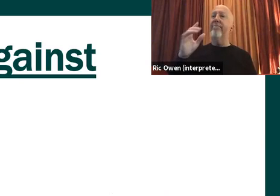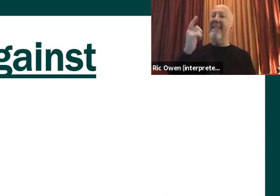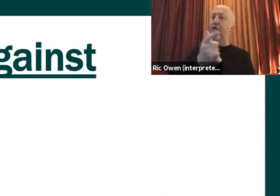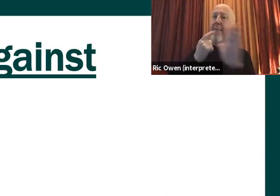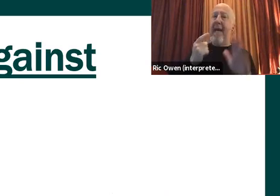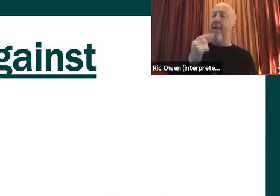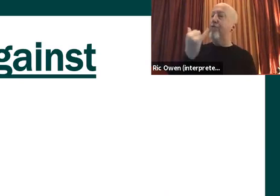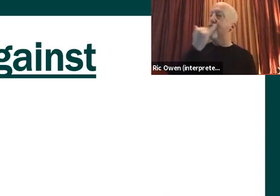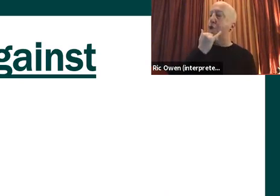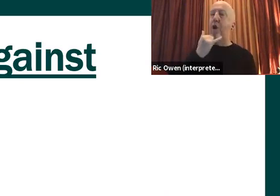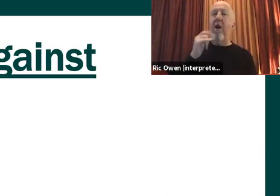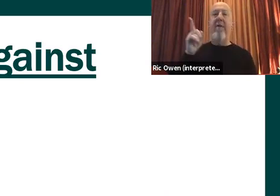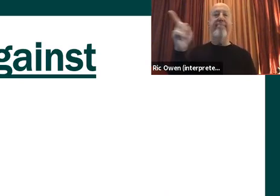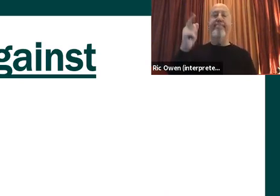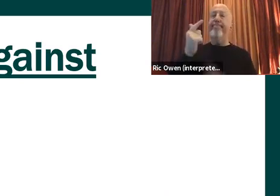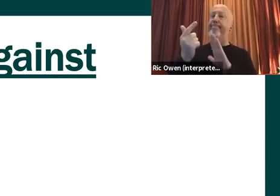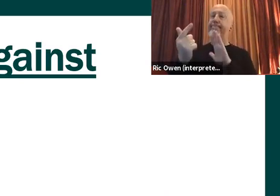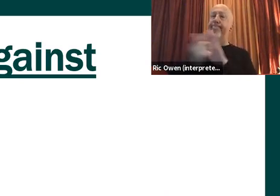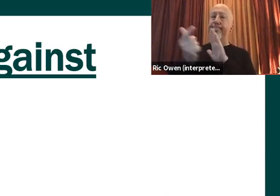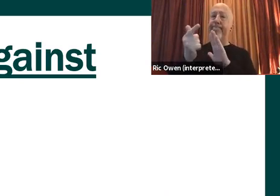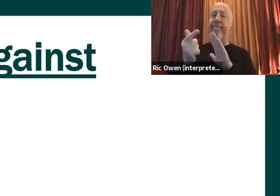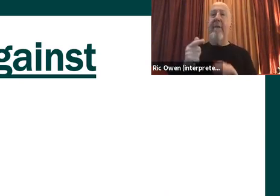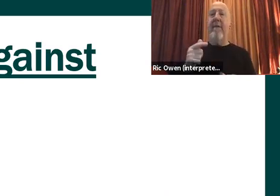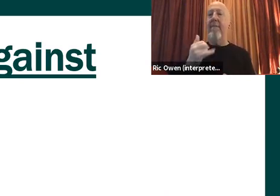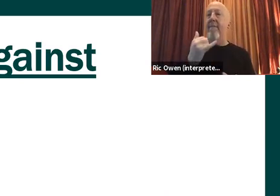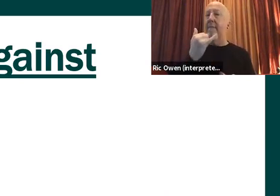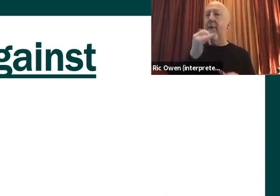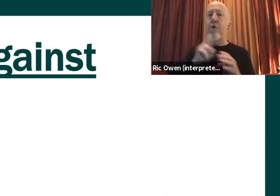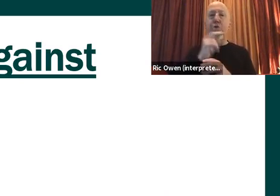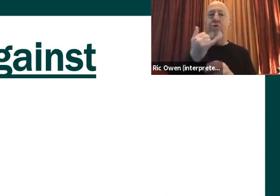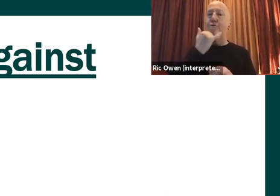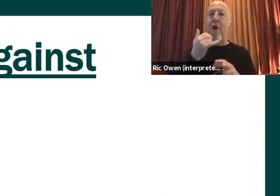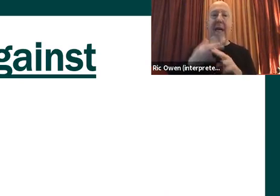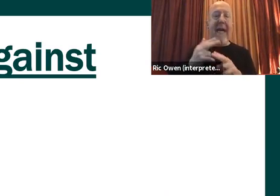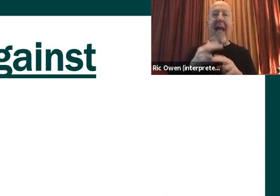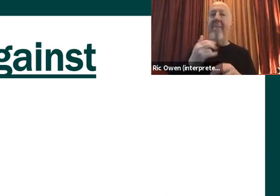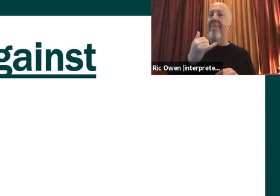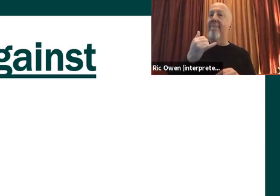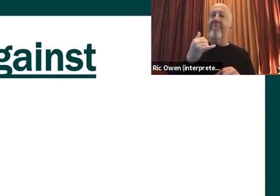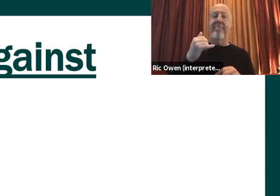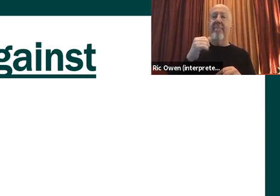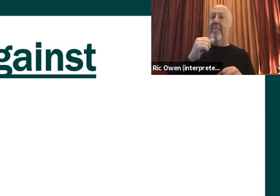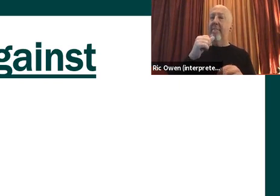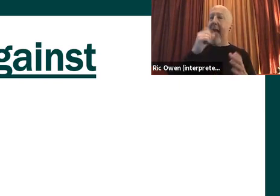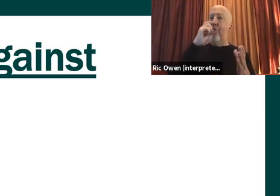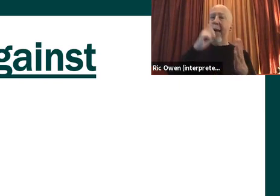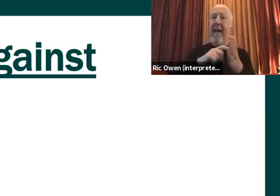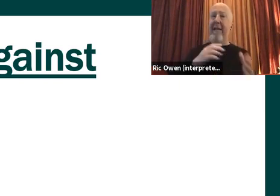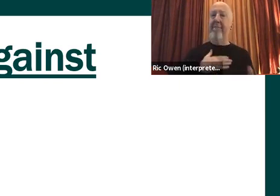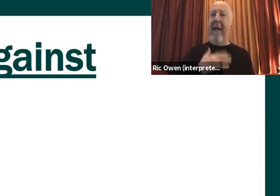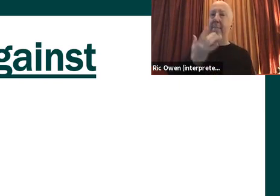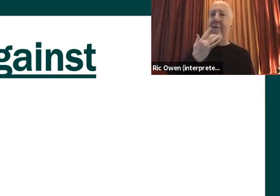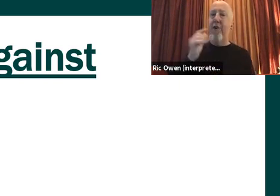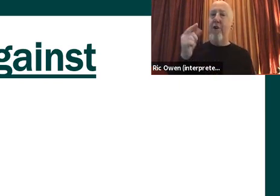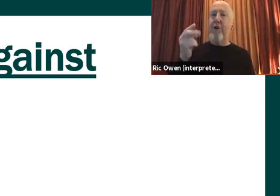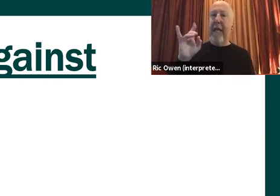for them to misgender you, use your wrong name, to treat you differently because of your gender.